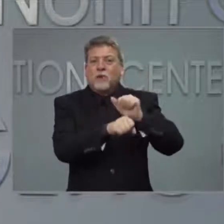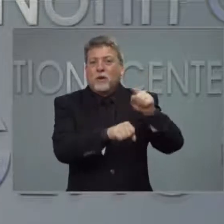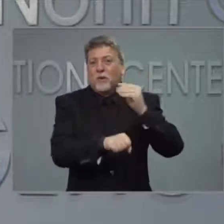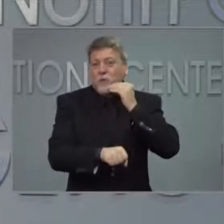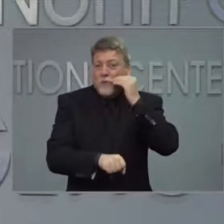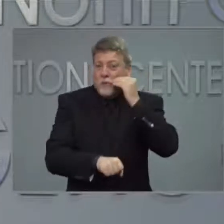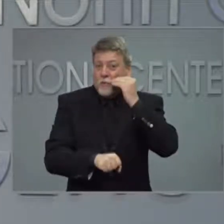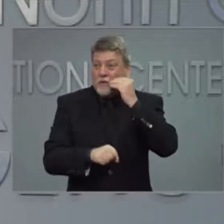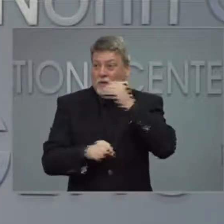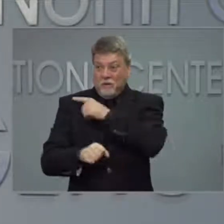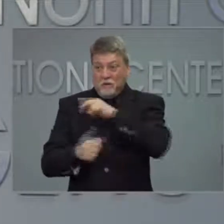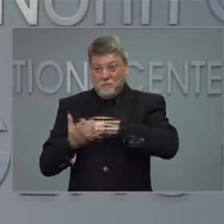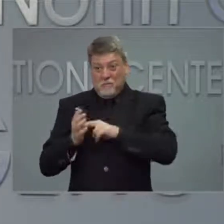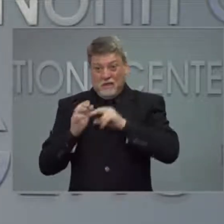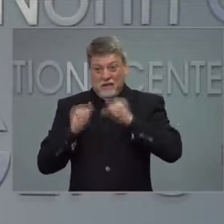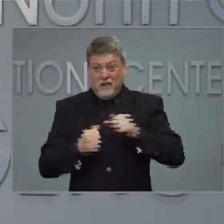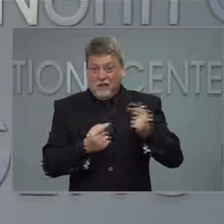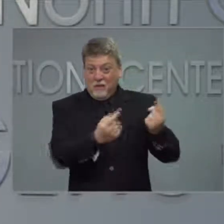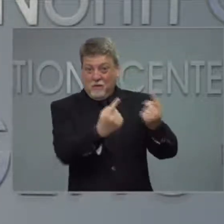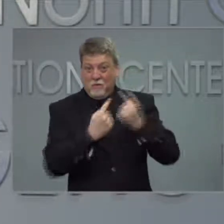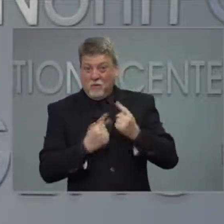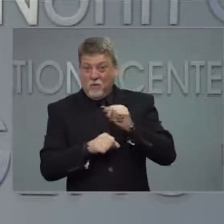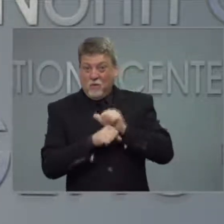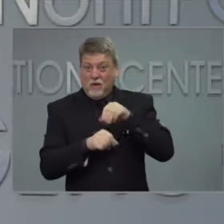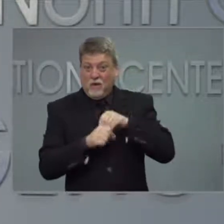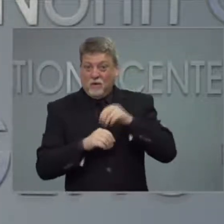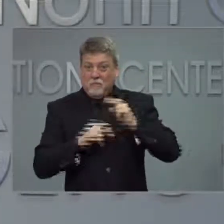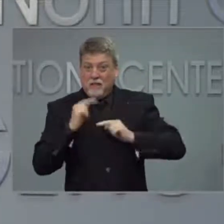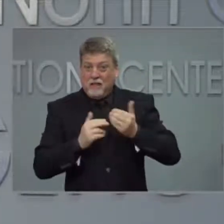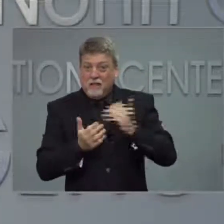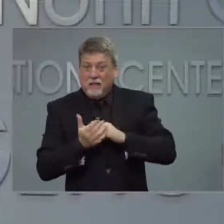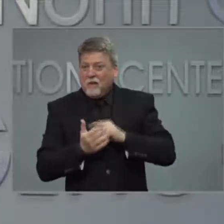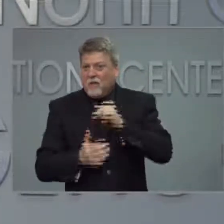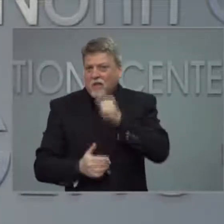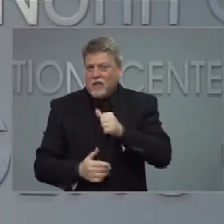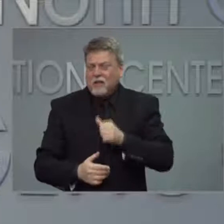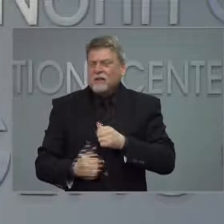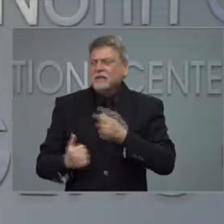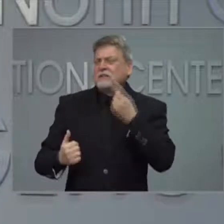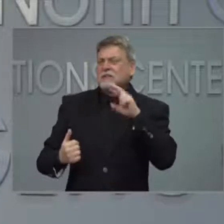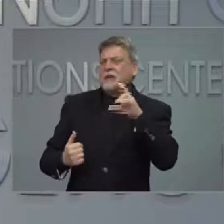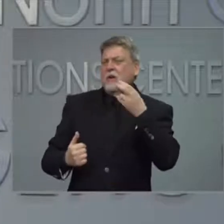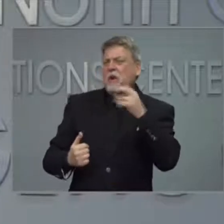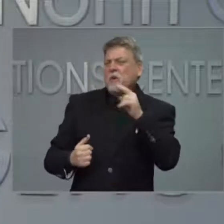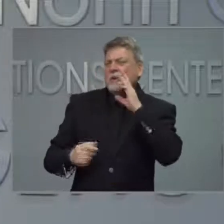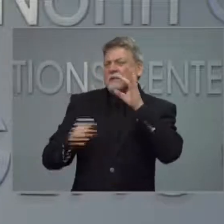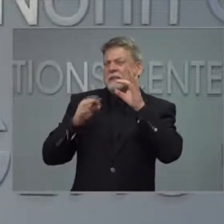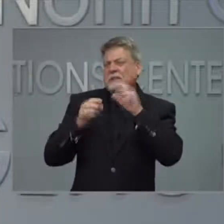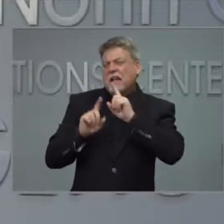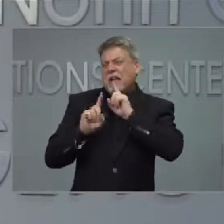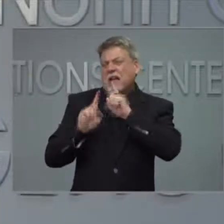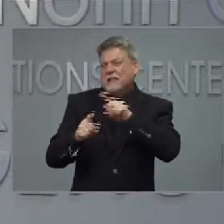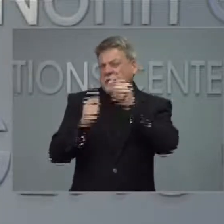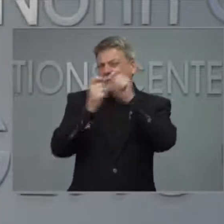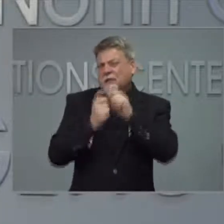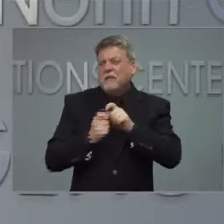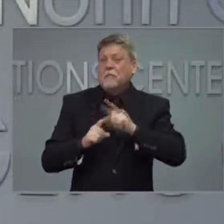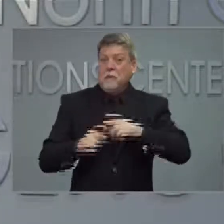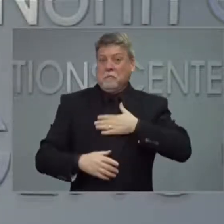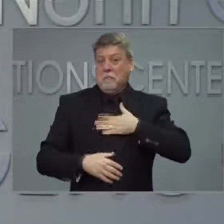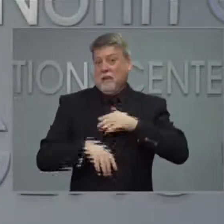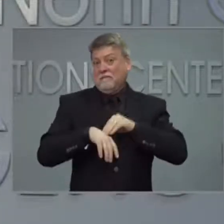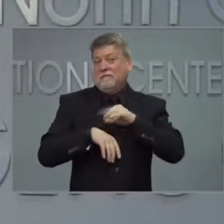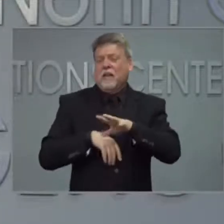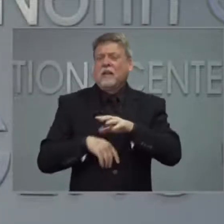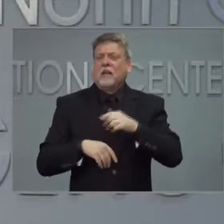order? I'll let Dr. Cohen address that specifically, but I think we still want to encourage